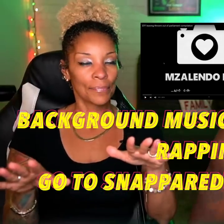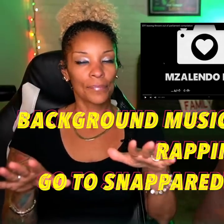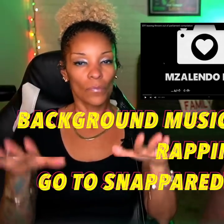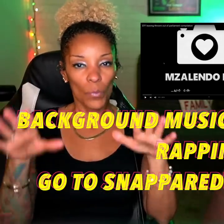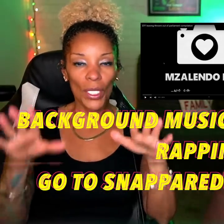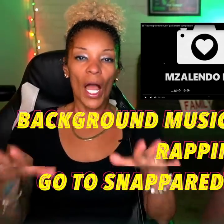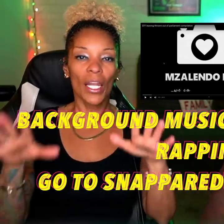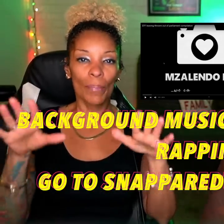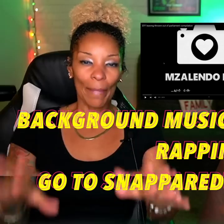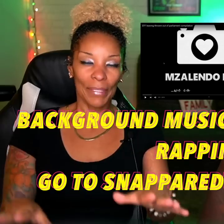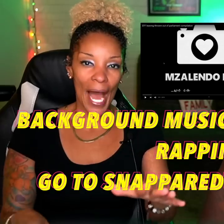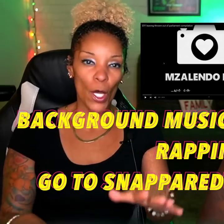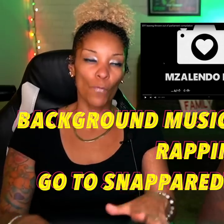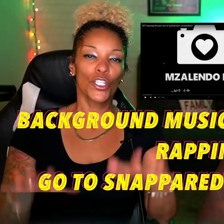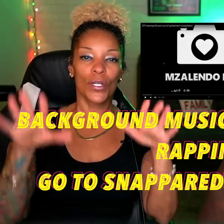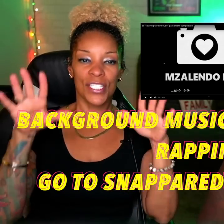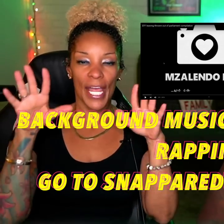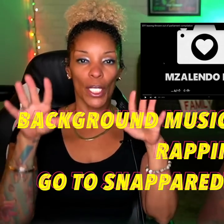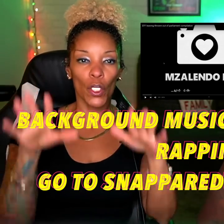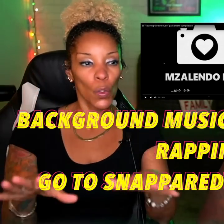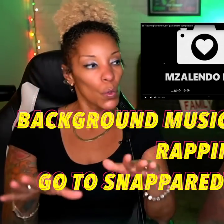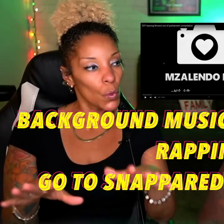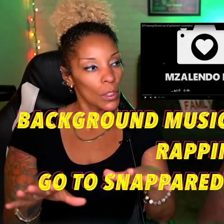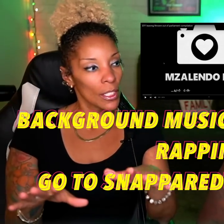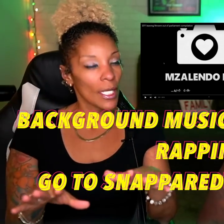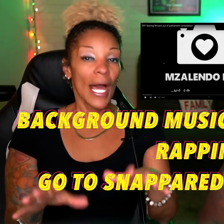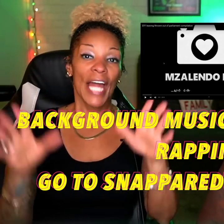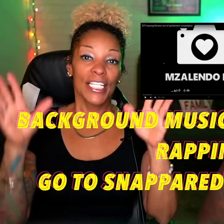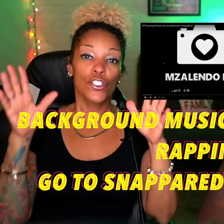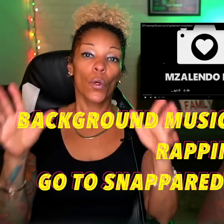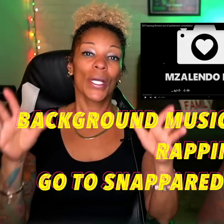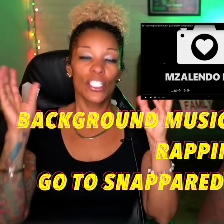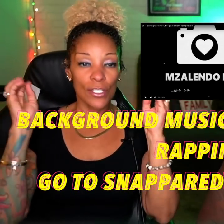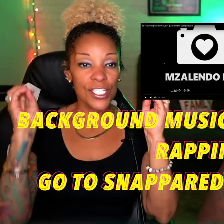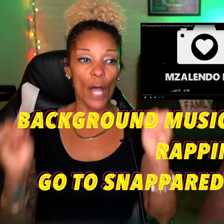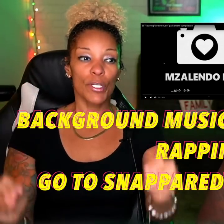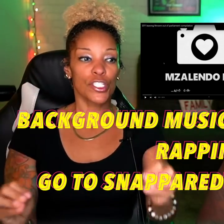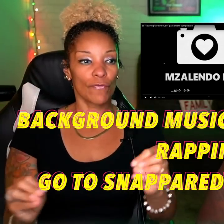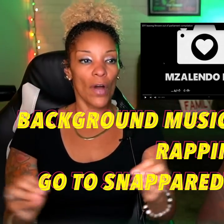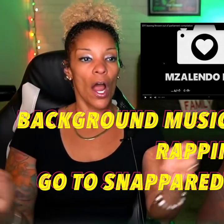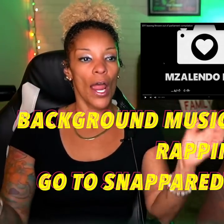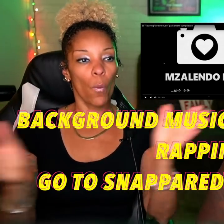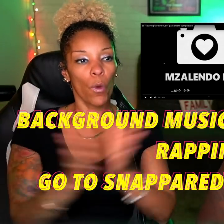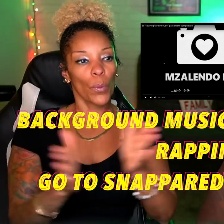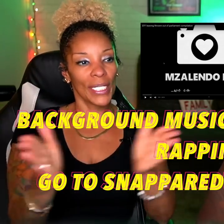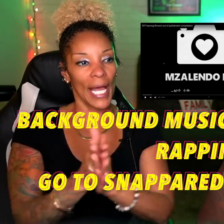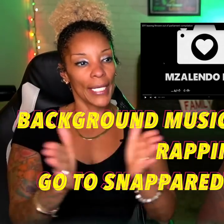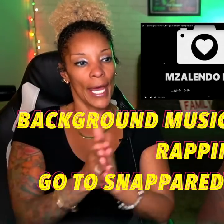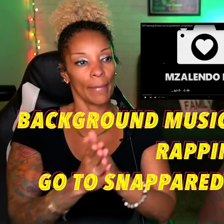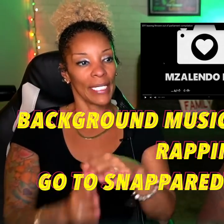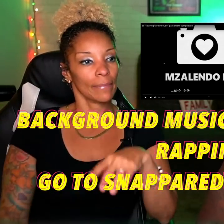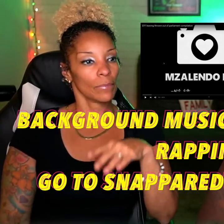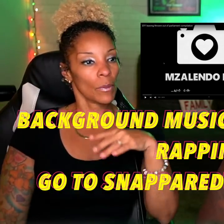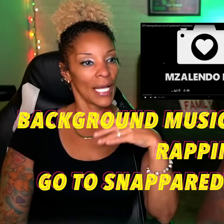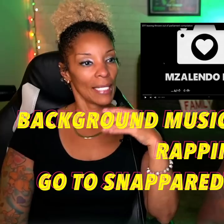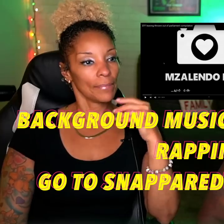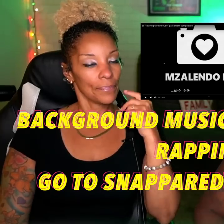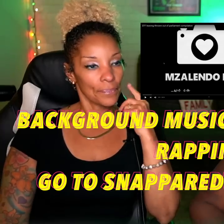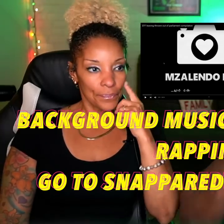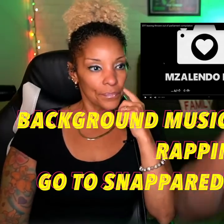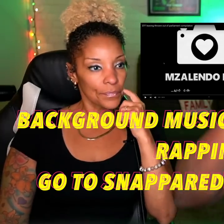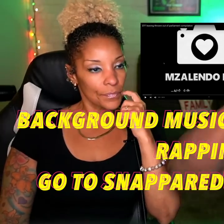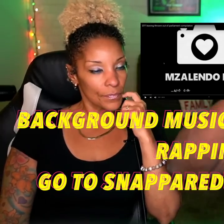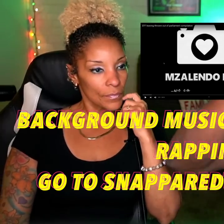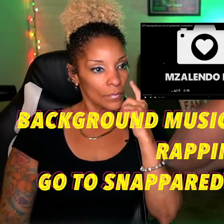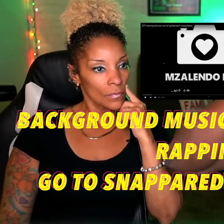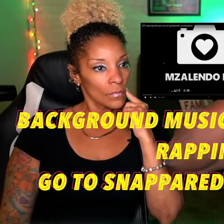hot. Hopefully you are staying cool and enjoying your summer so far and what we got now, baby. Hey, so,